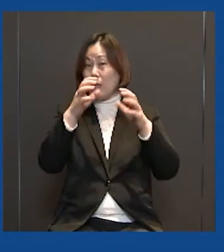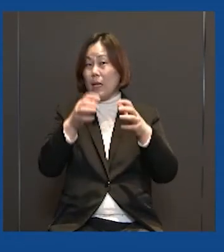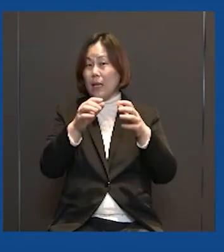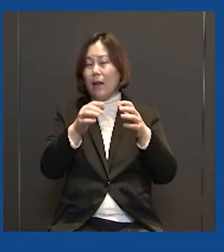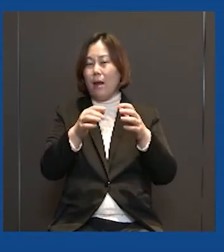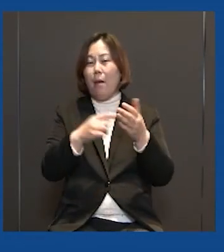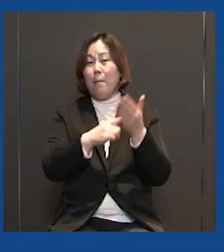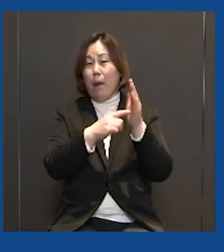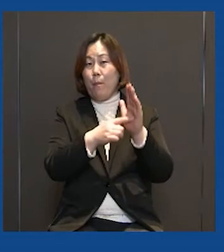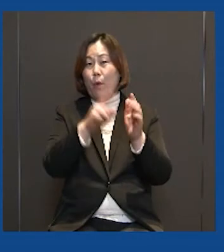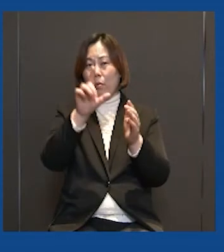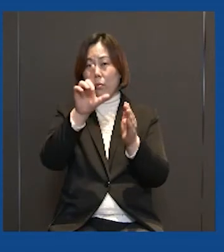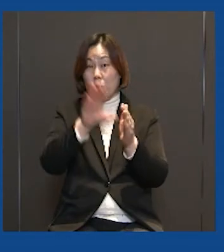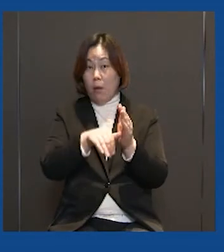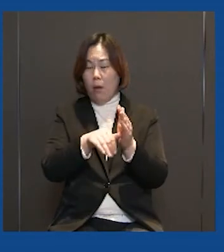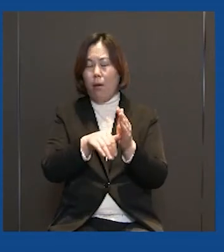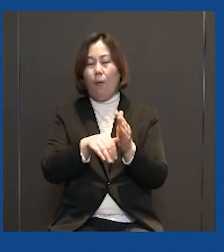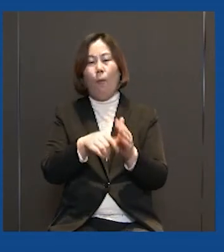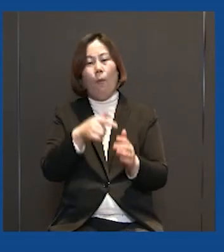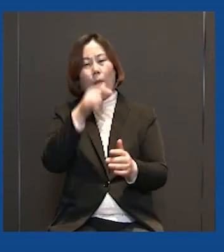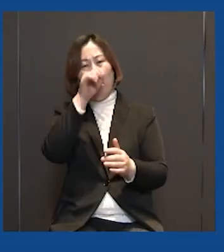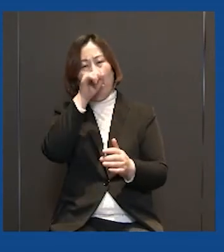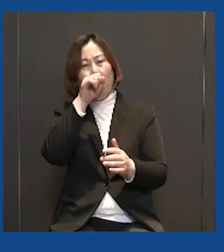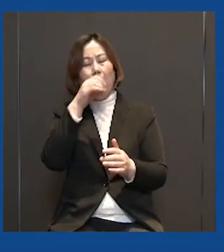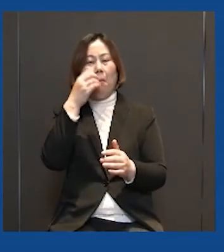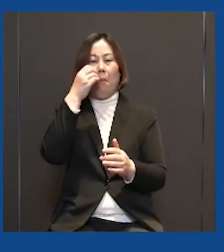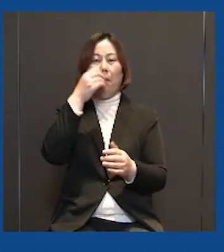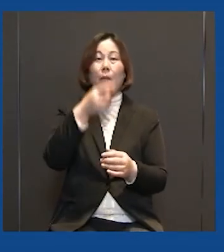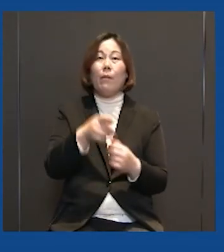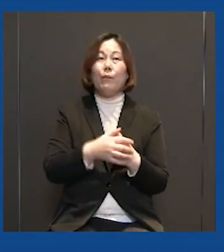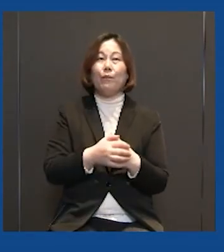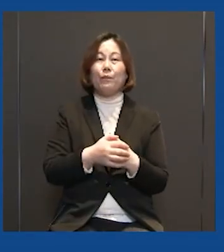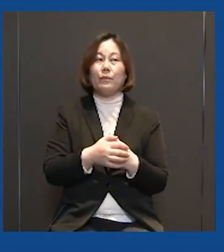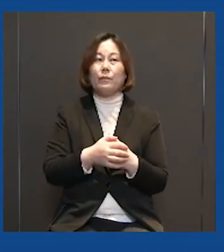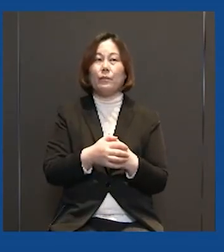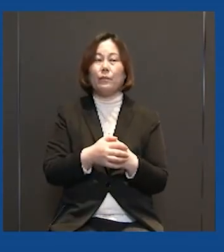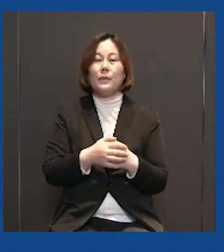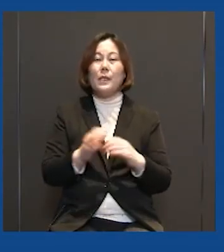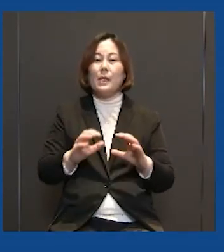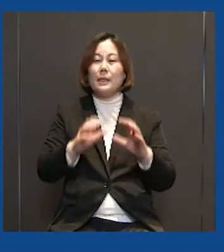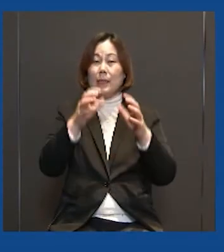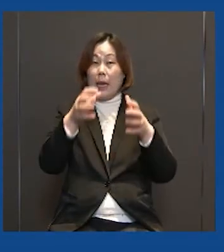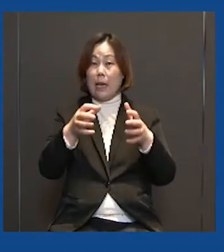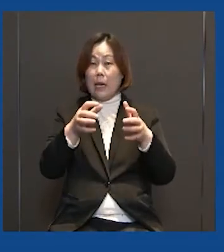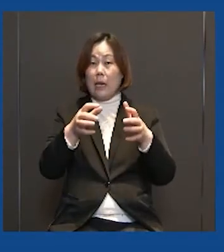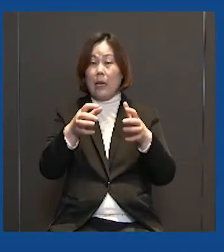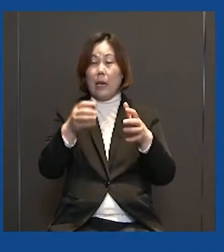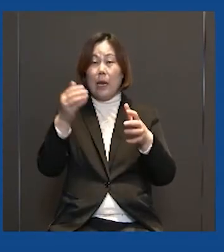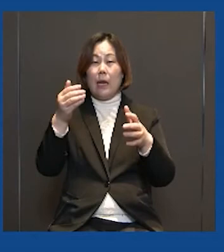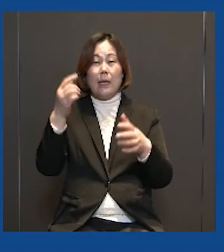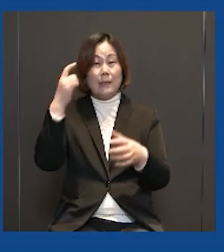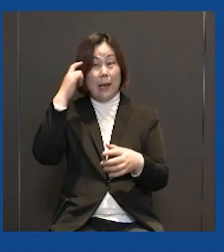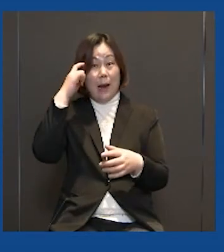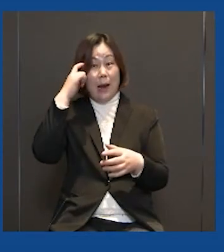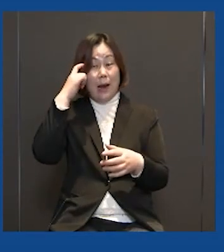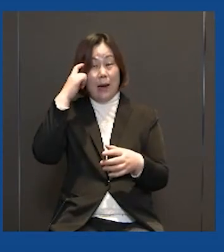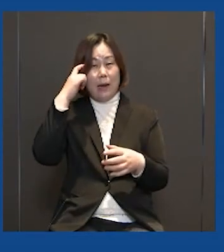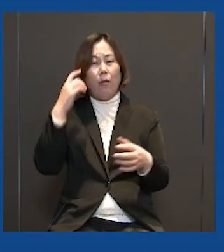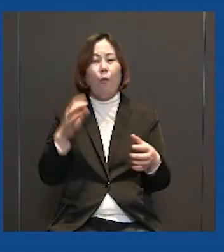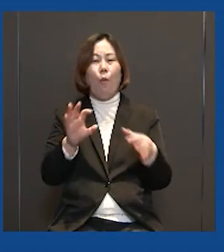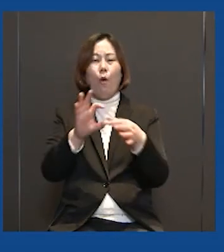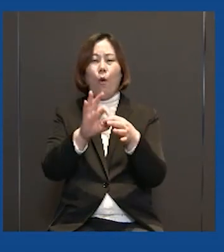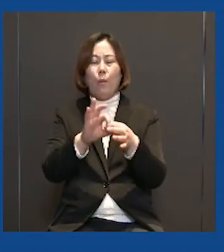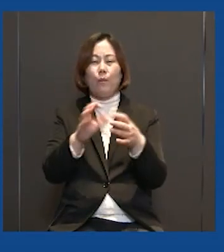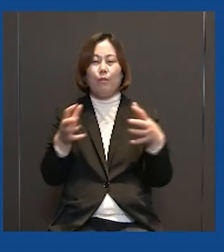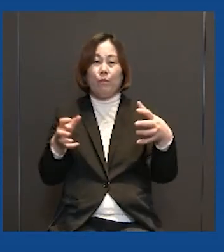action is promoted at local levels, at national levels, at international levels. And I believe that is the way to go when